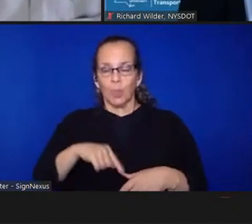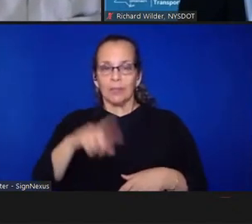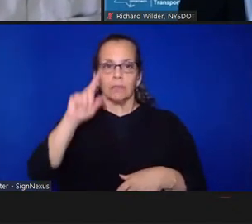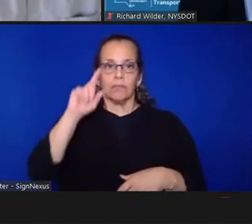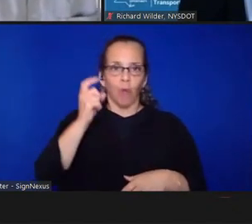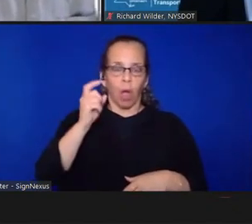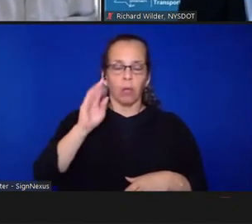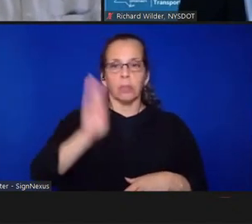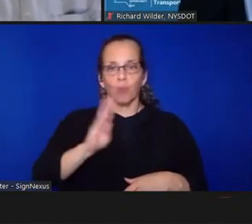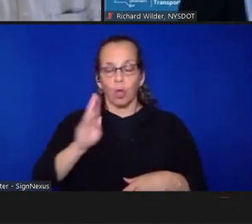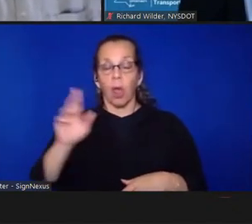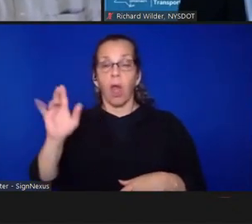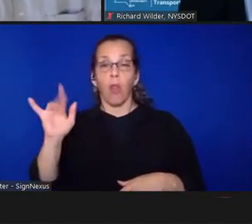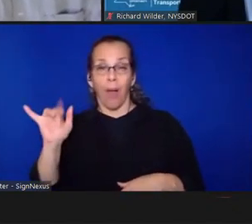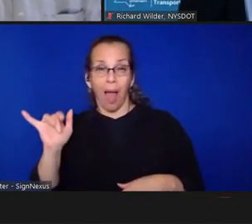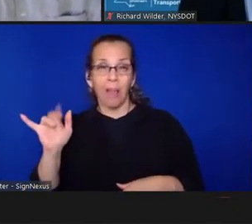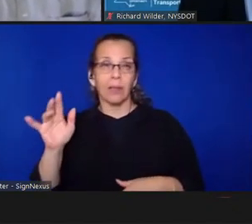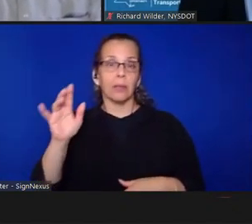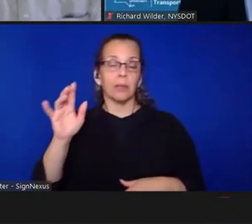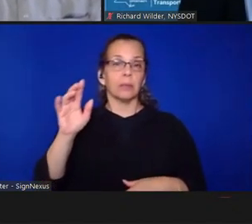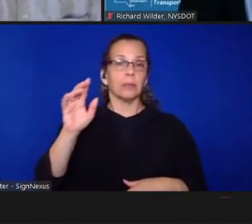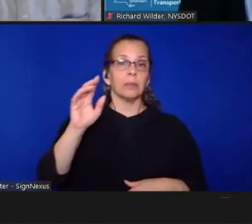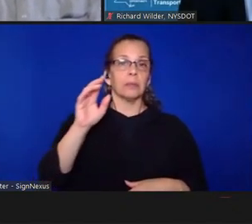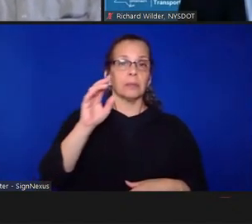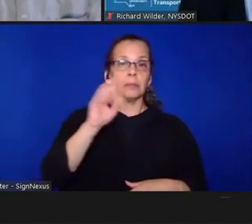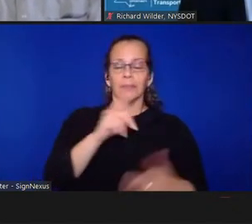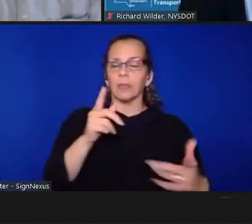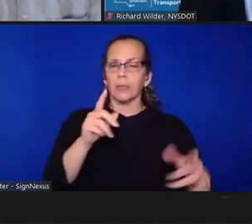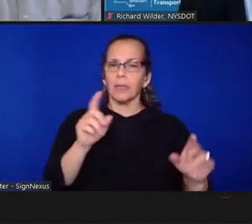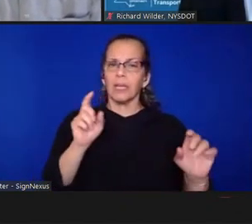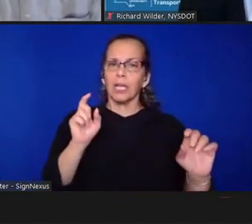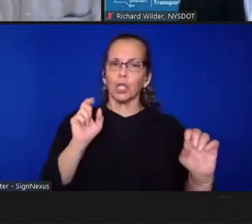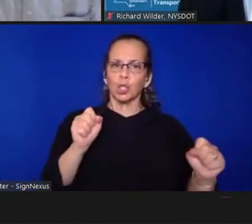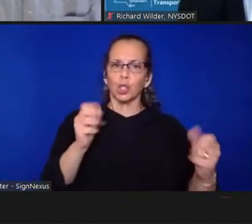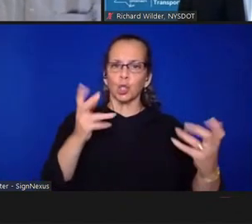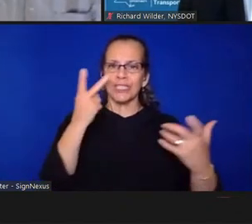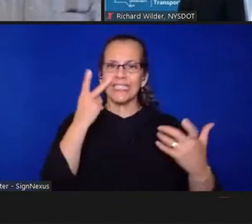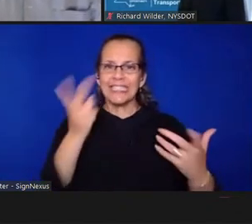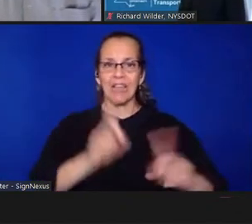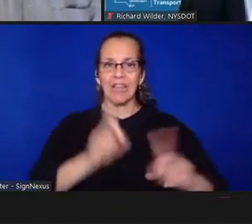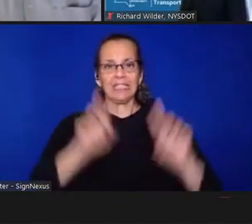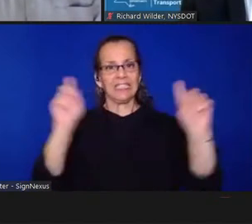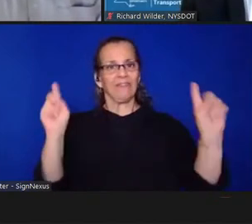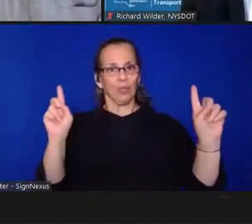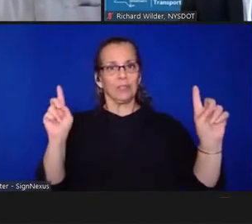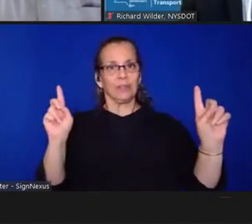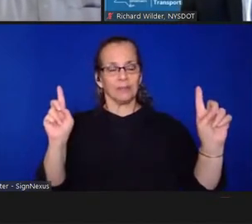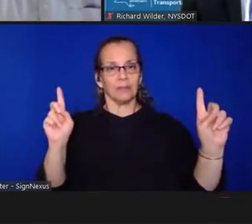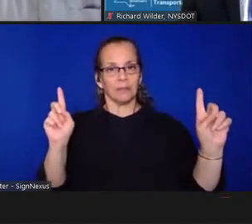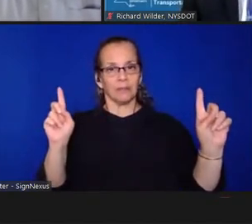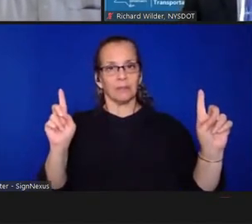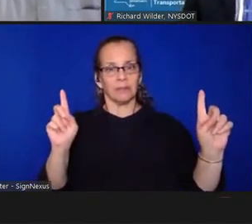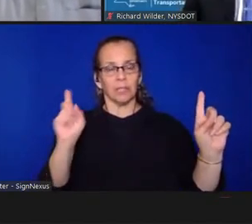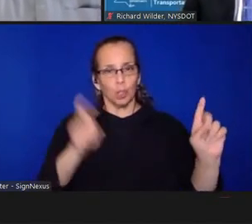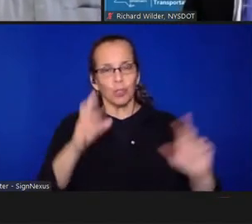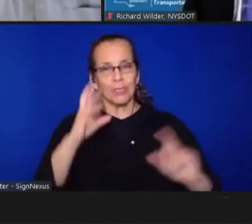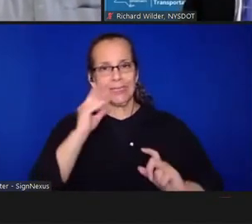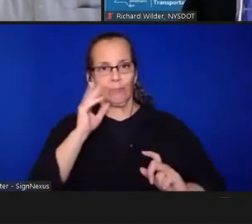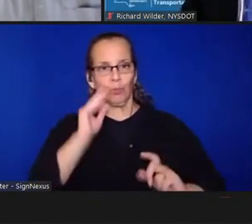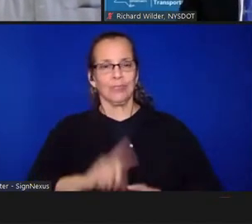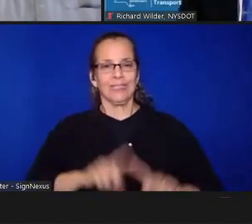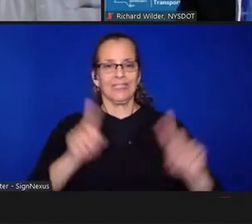public transportation should be made to see the difference that they're going to experience I feel like the phrase